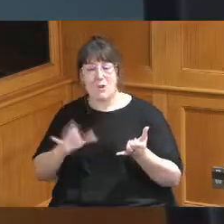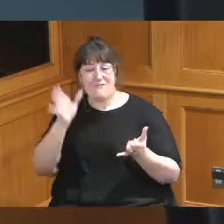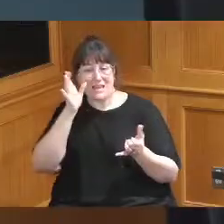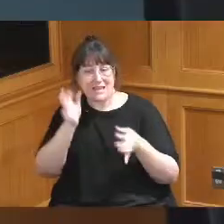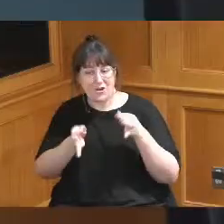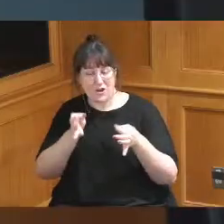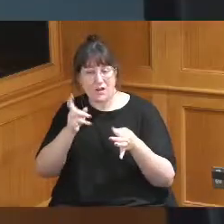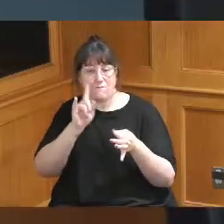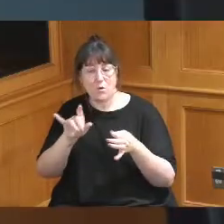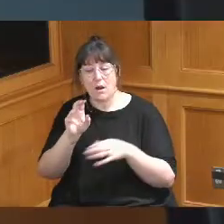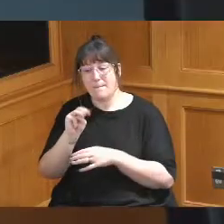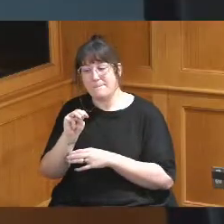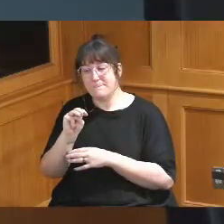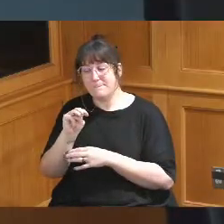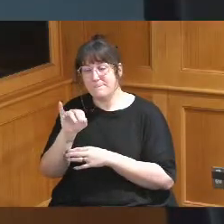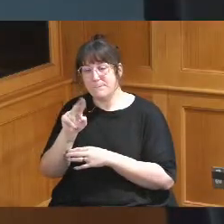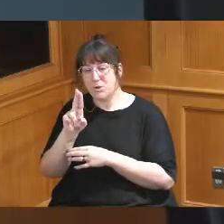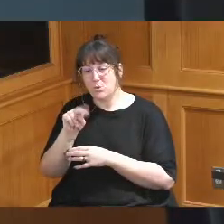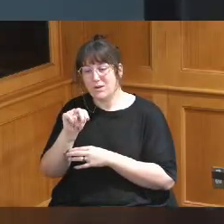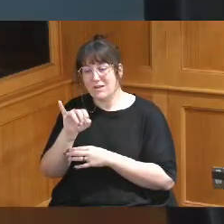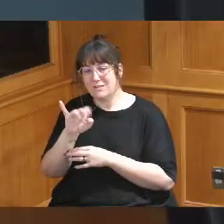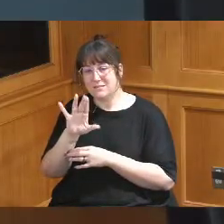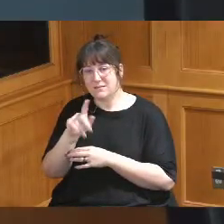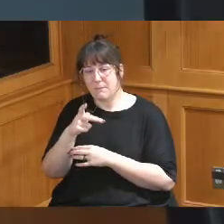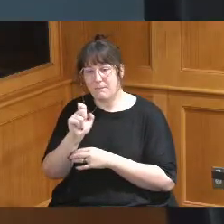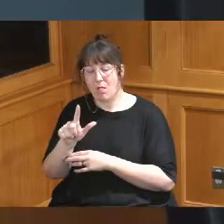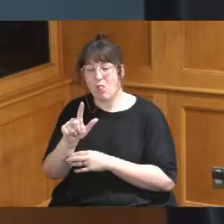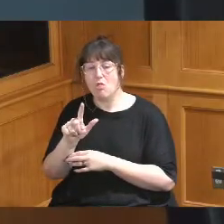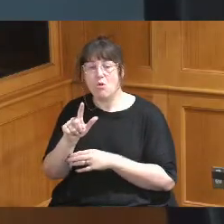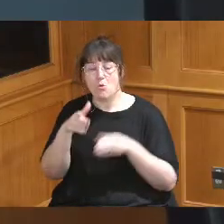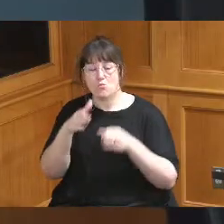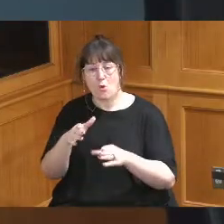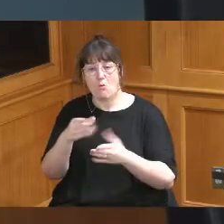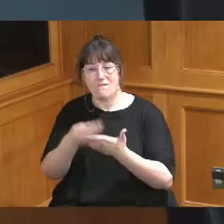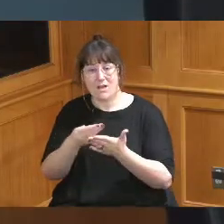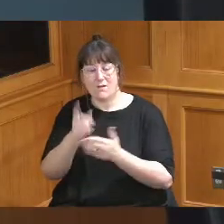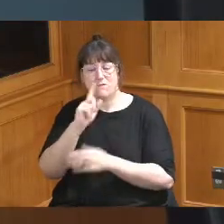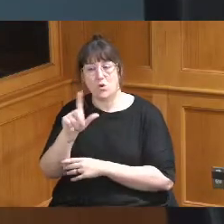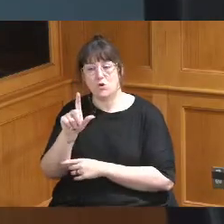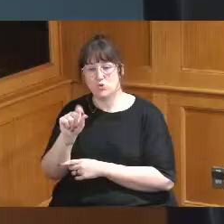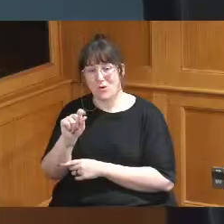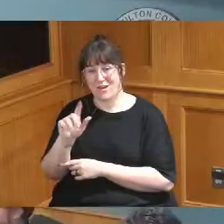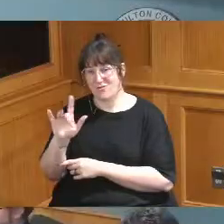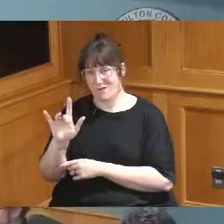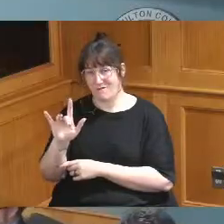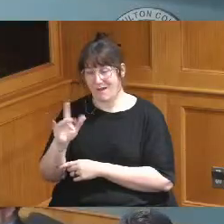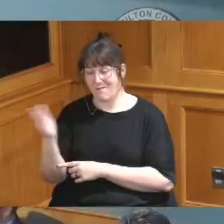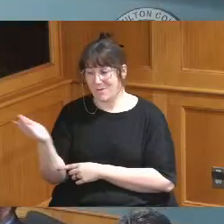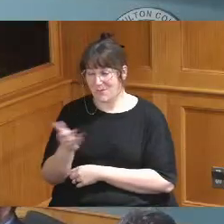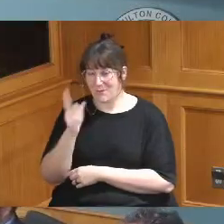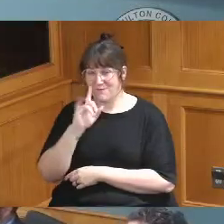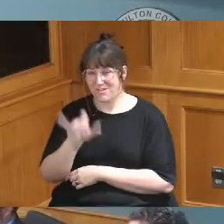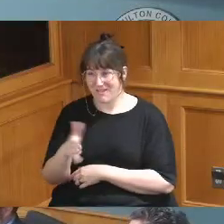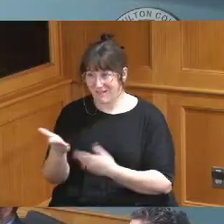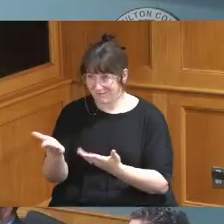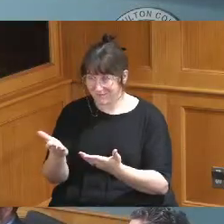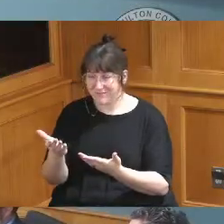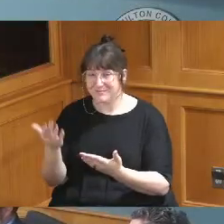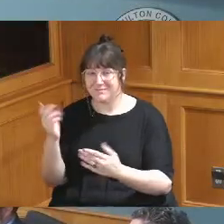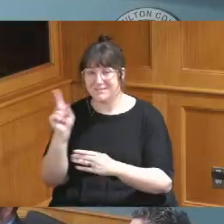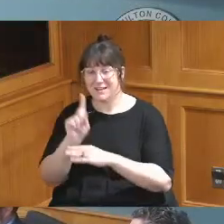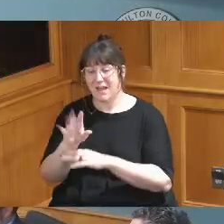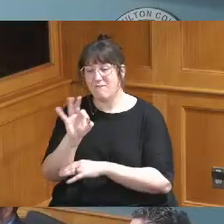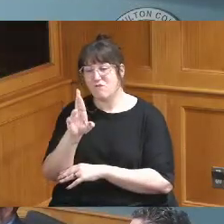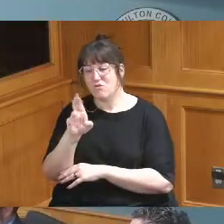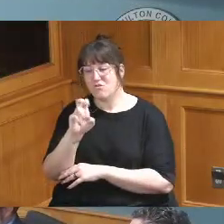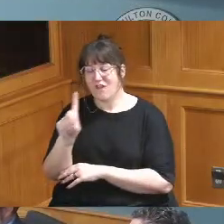a municipal road fund for 2025. Please walk us through this one. Thank you very much. I'm Fred Slim. I'm the